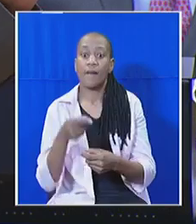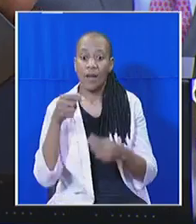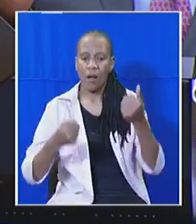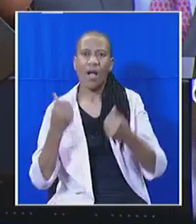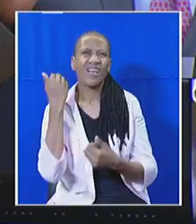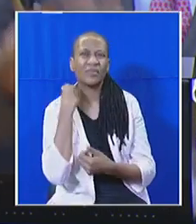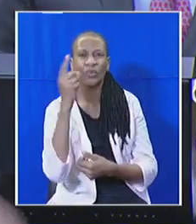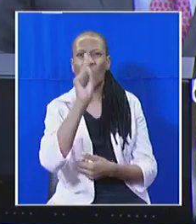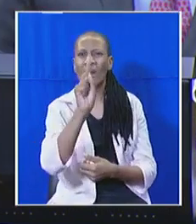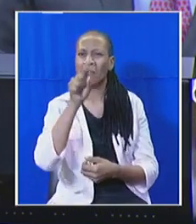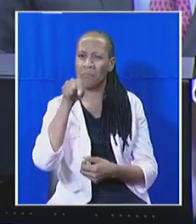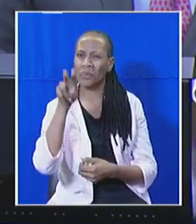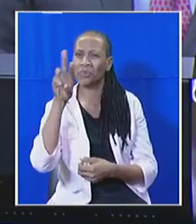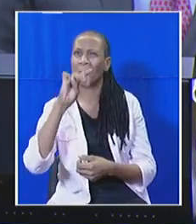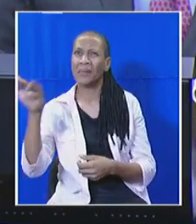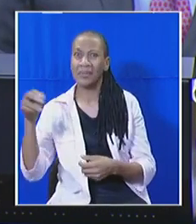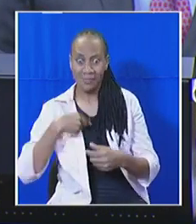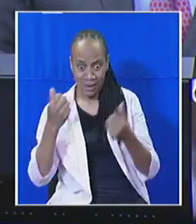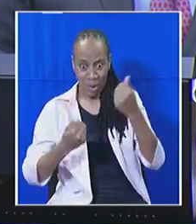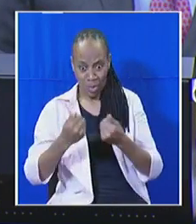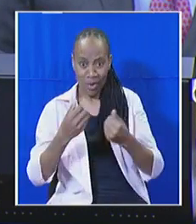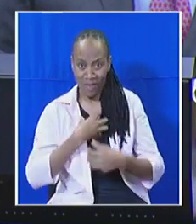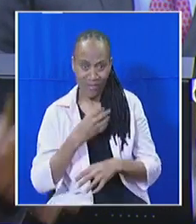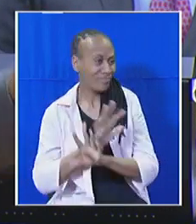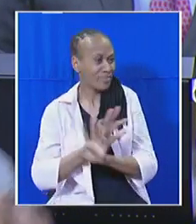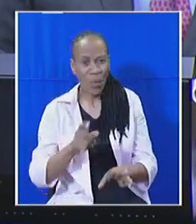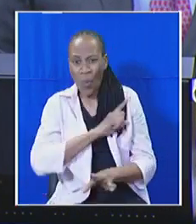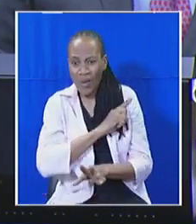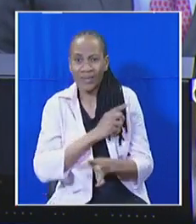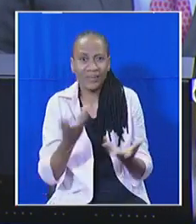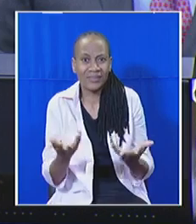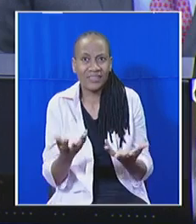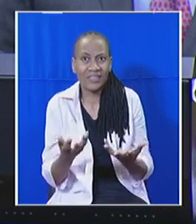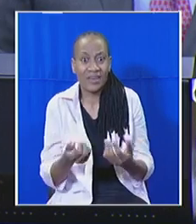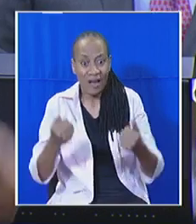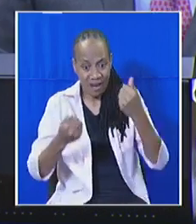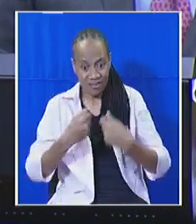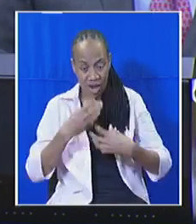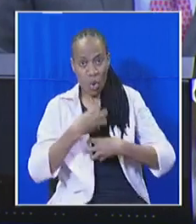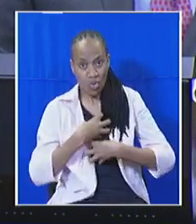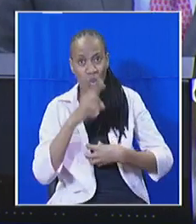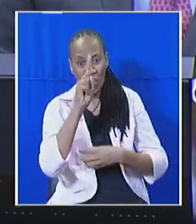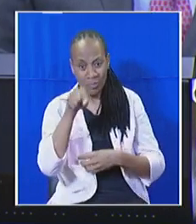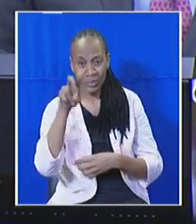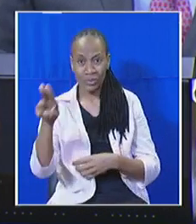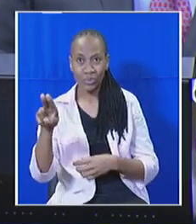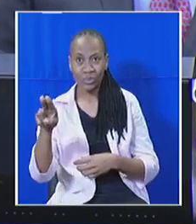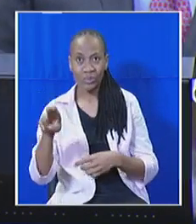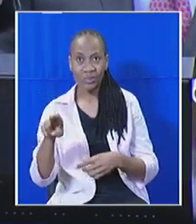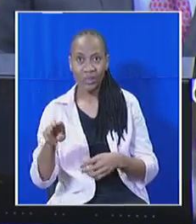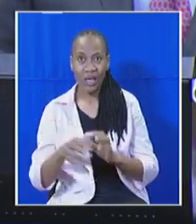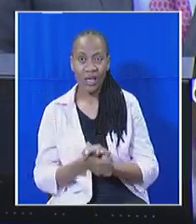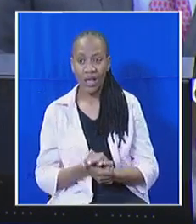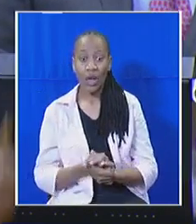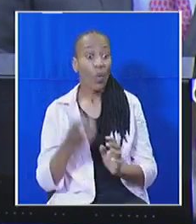have such a car, Deputy Speaker. I don't know what they are talking about. I never bought any car for 1.2. Even when I was speaking,